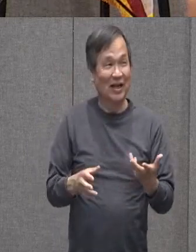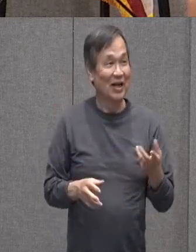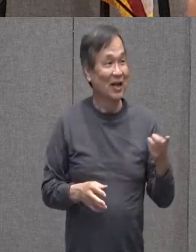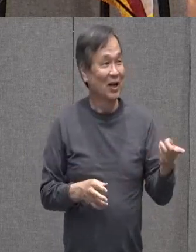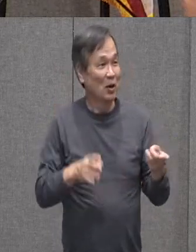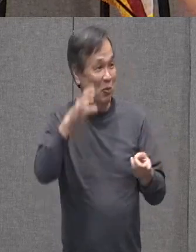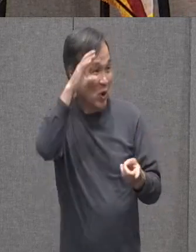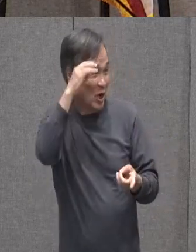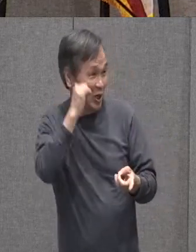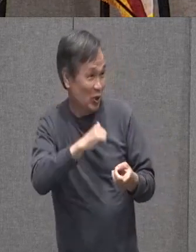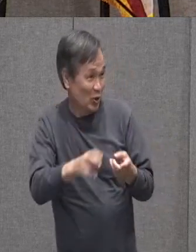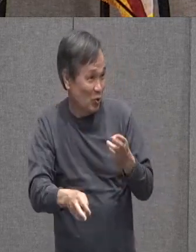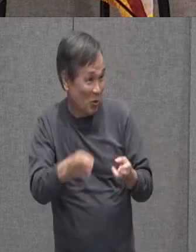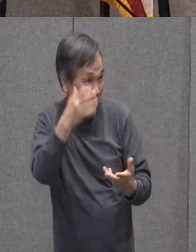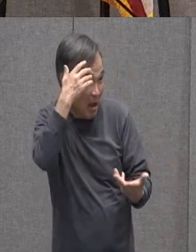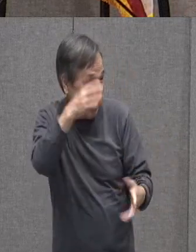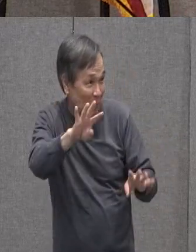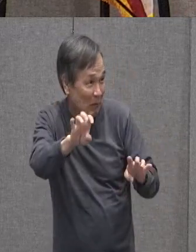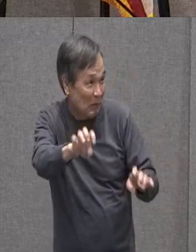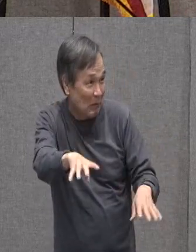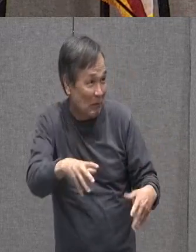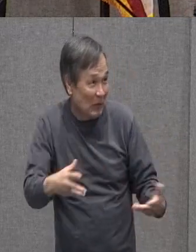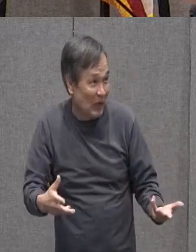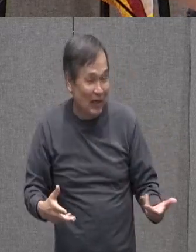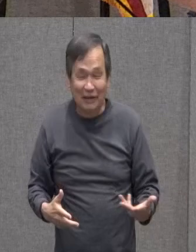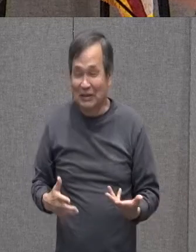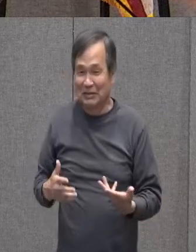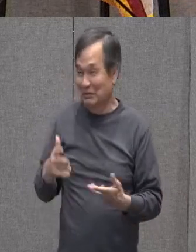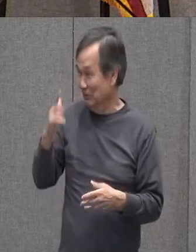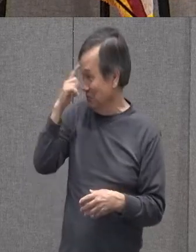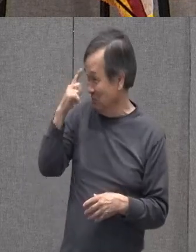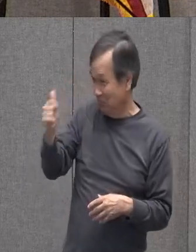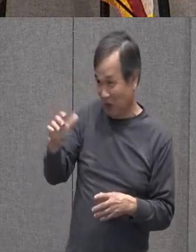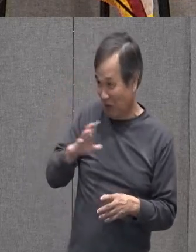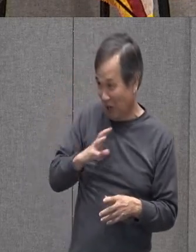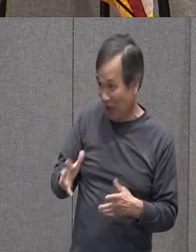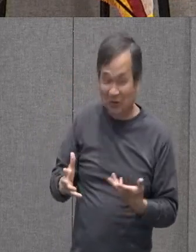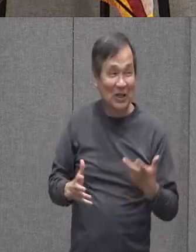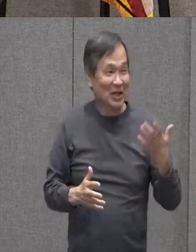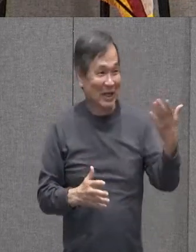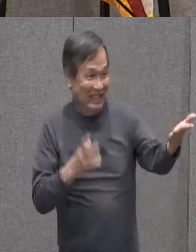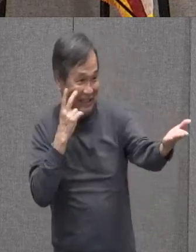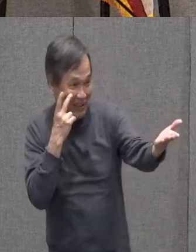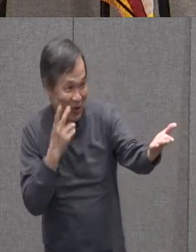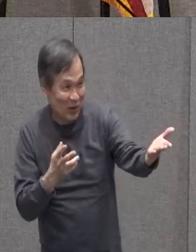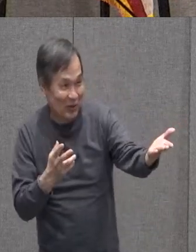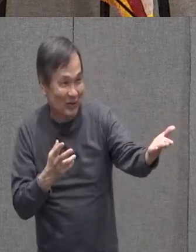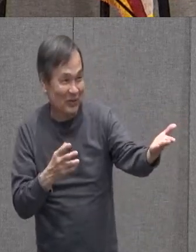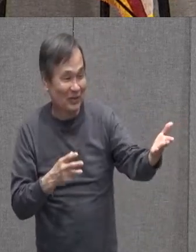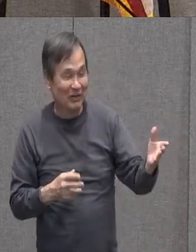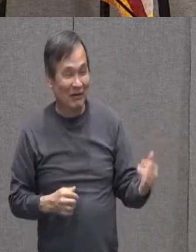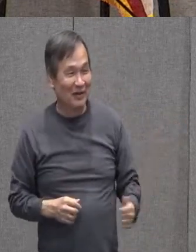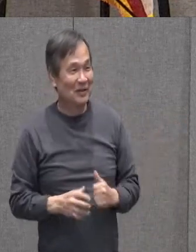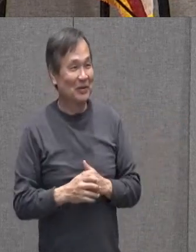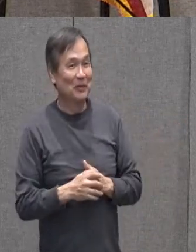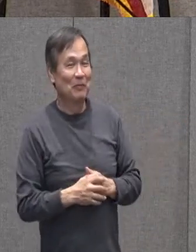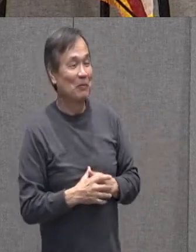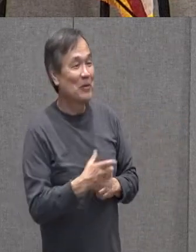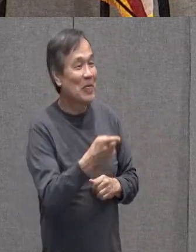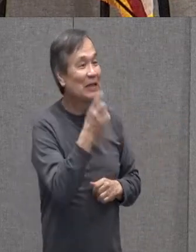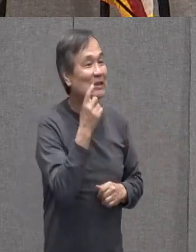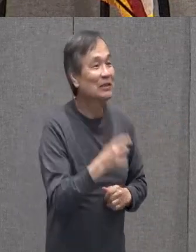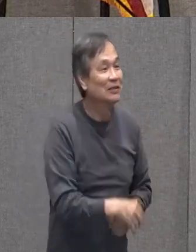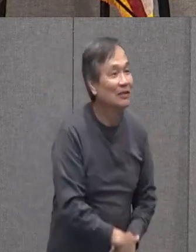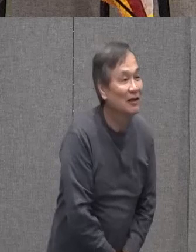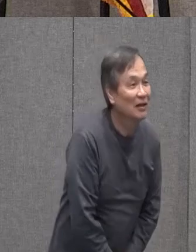robot or a girl robot. I think it's just a robot. Whatever we want it to be. Okay, so here we go. I'm going to hit run. Oh, let's see what he